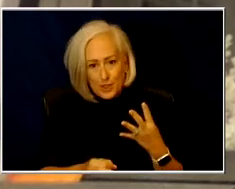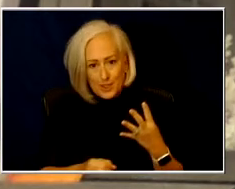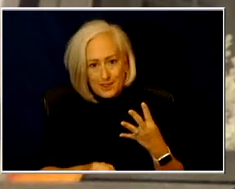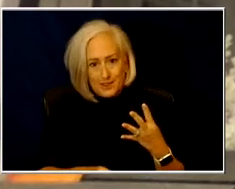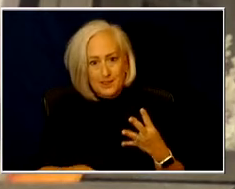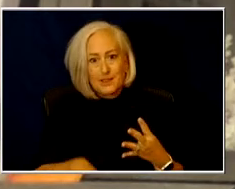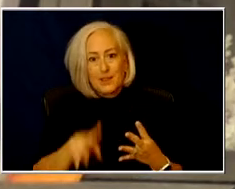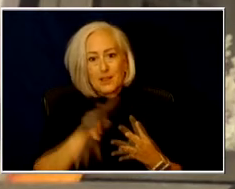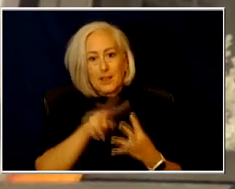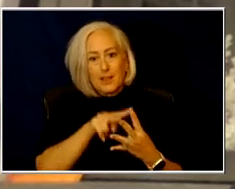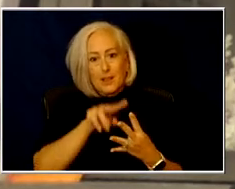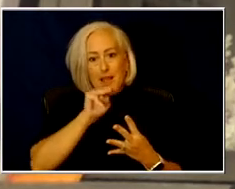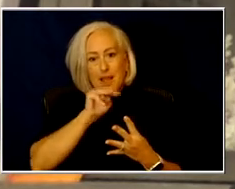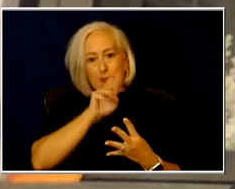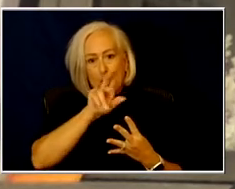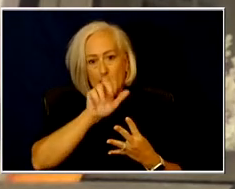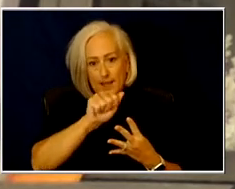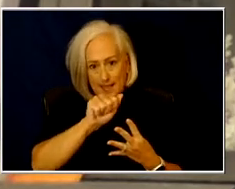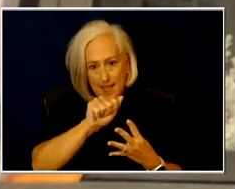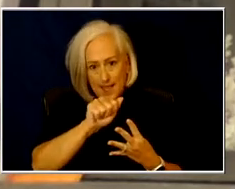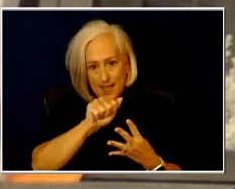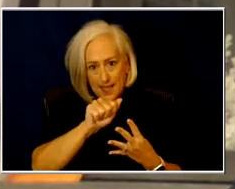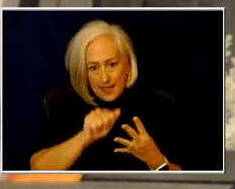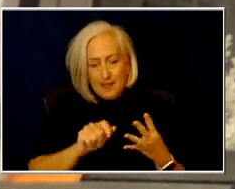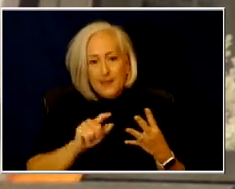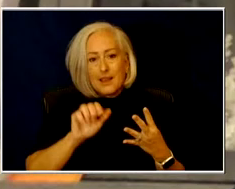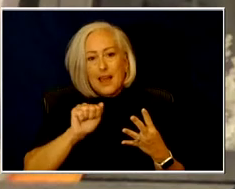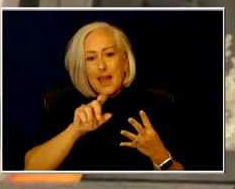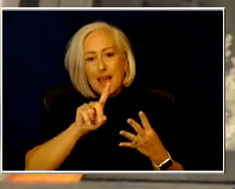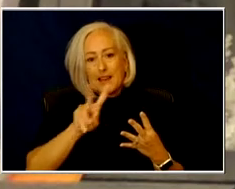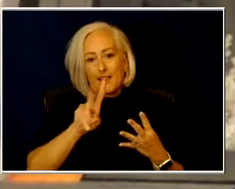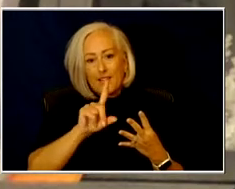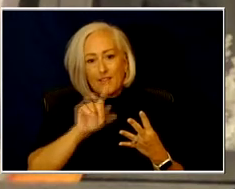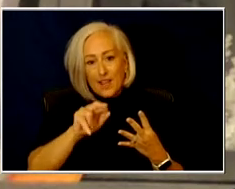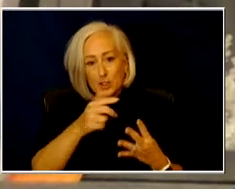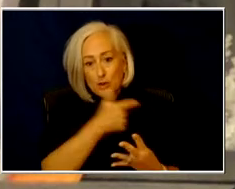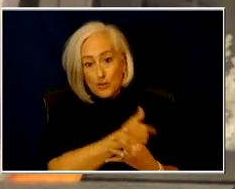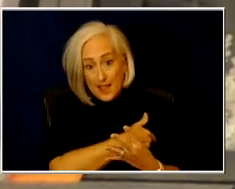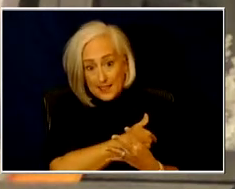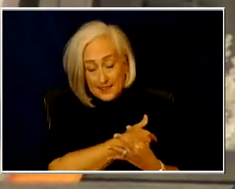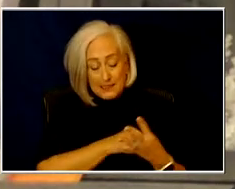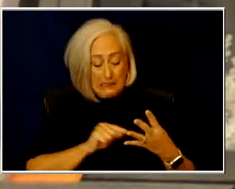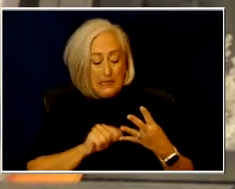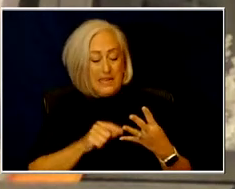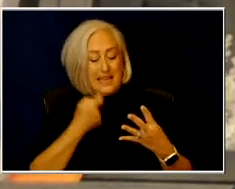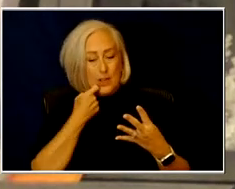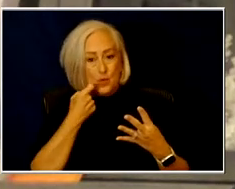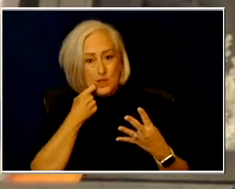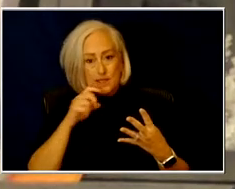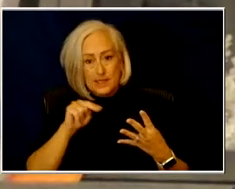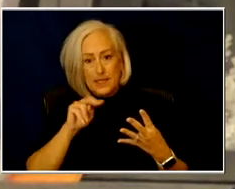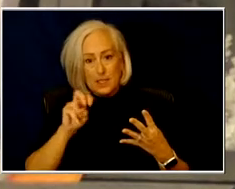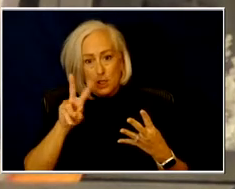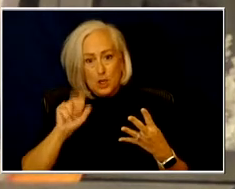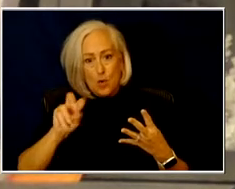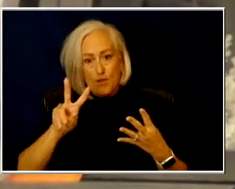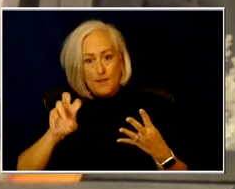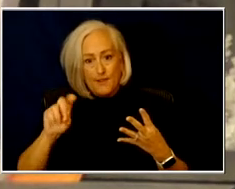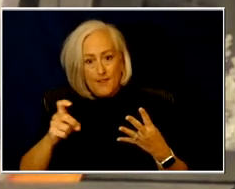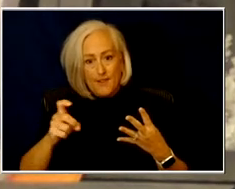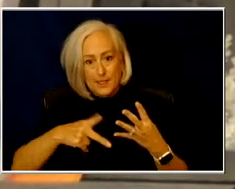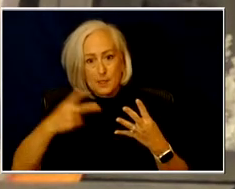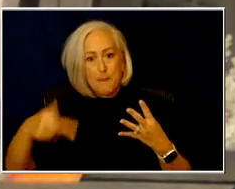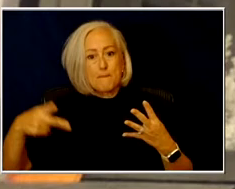mRNA vaccines and add Vector vaccine and now just recently the novavax protein